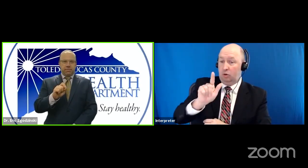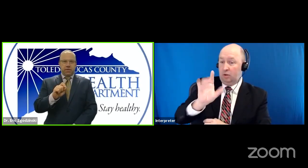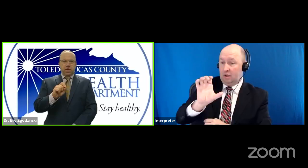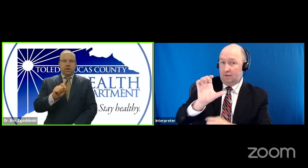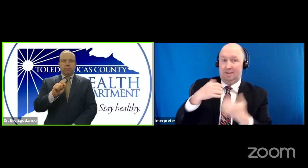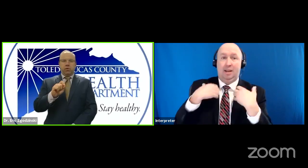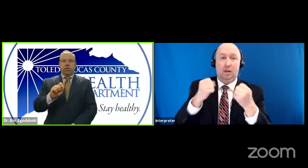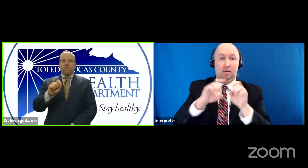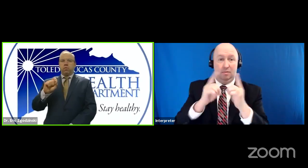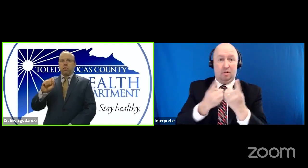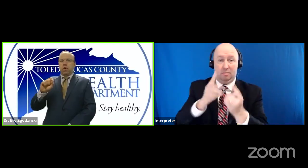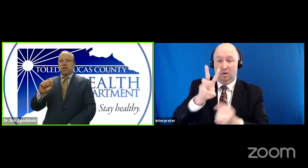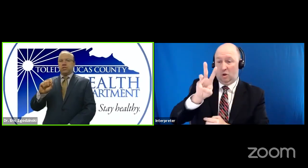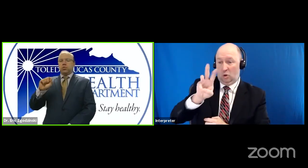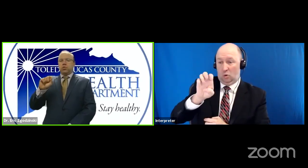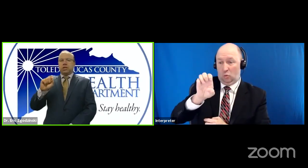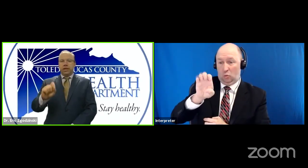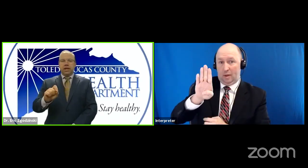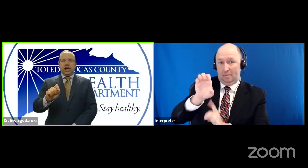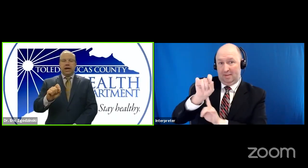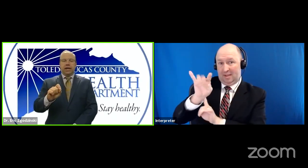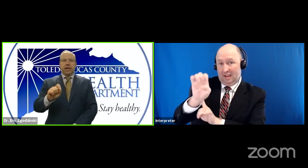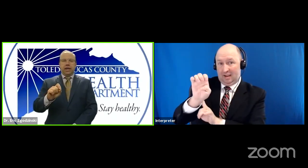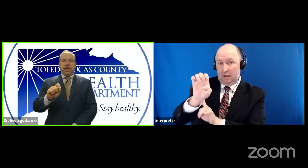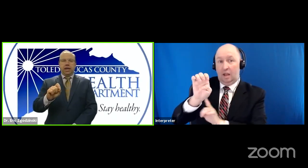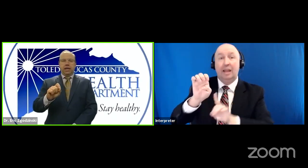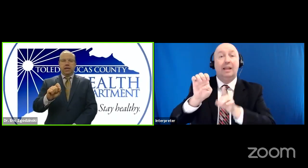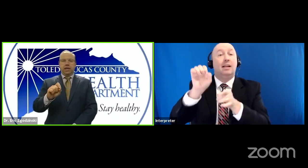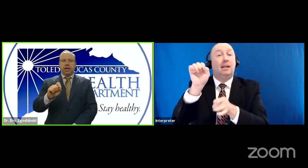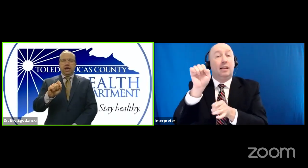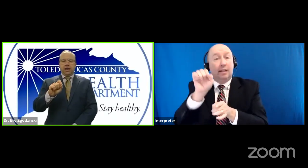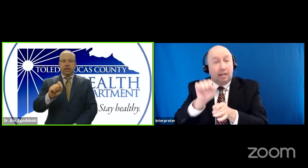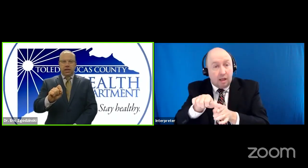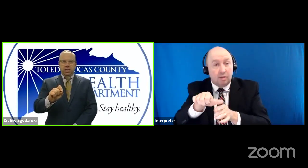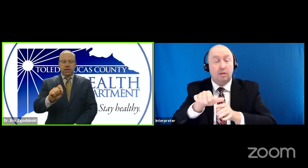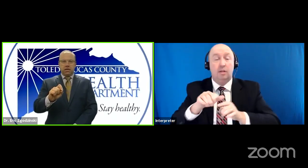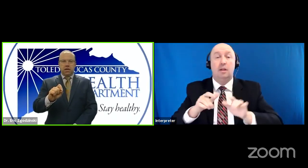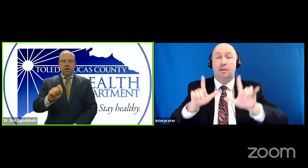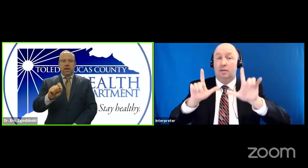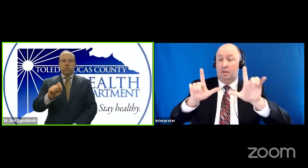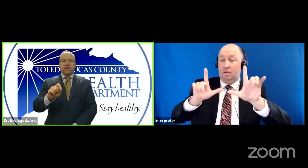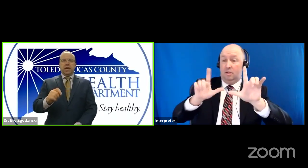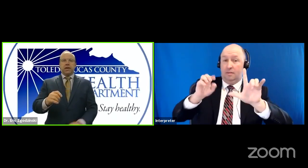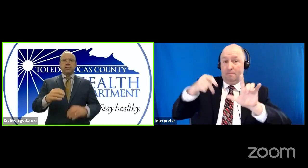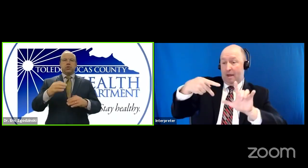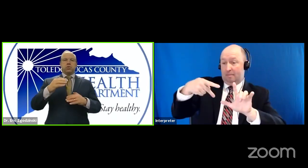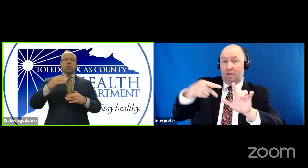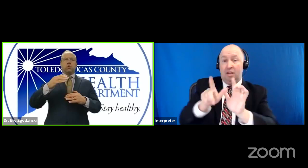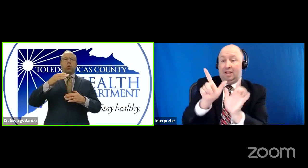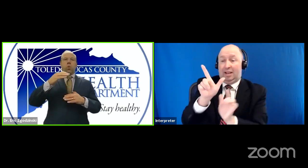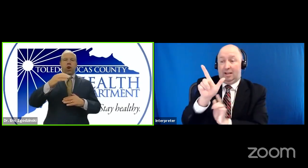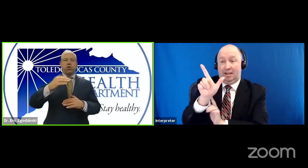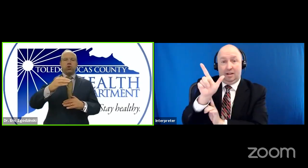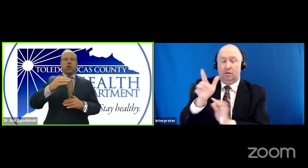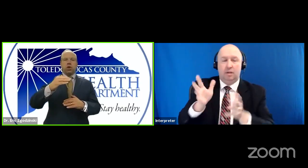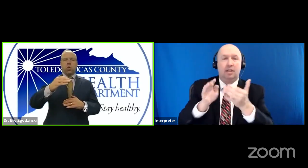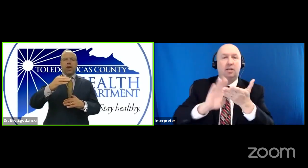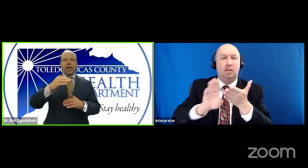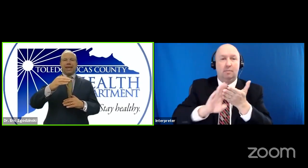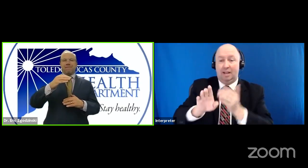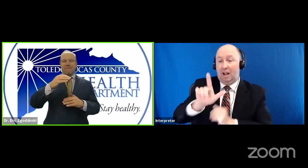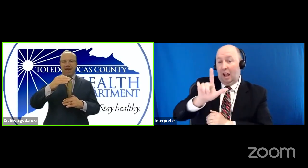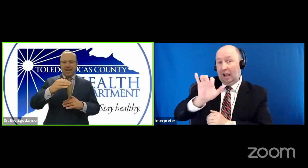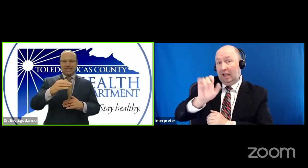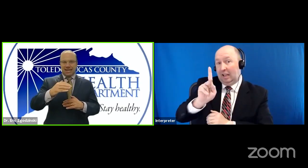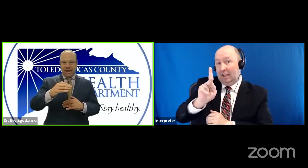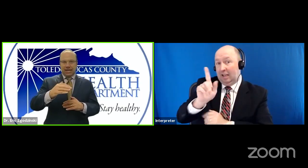website the ability for us to click on a link that will take us to where you can go ahead